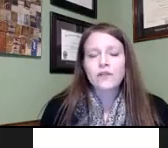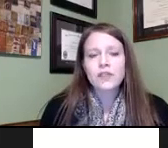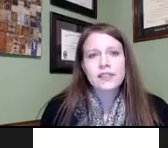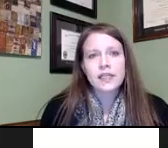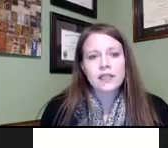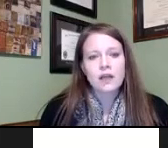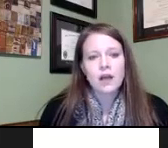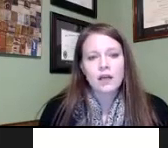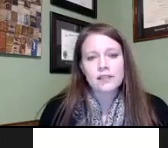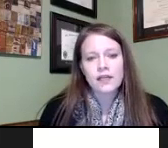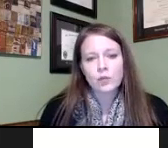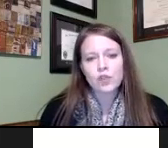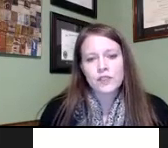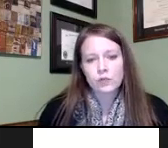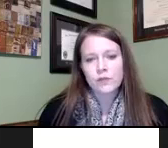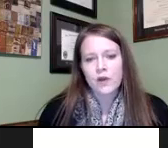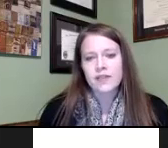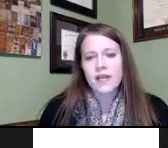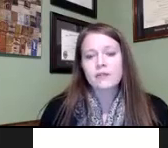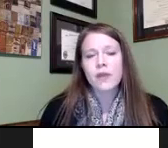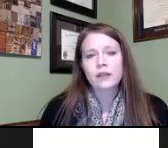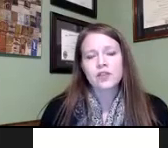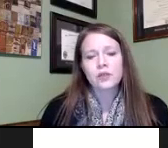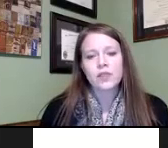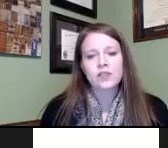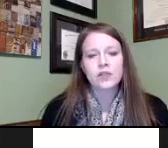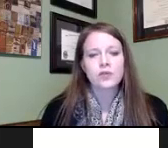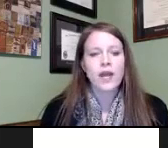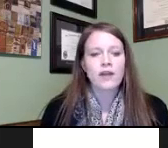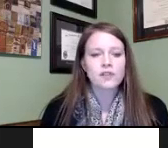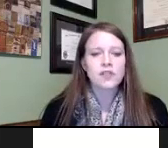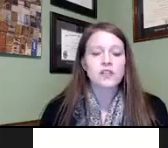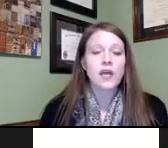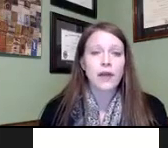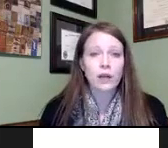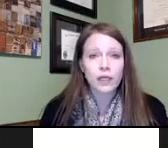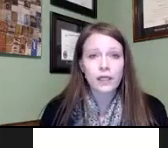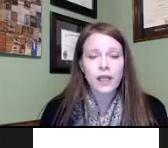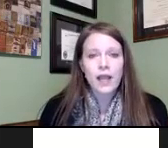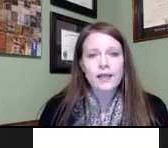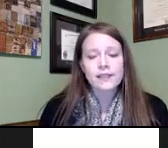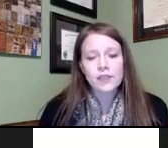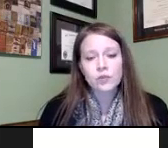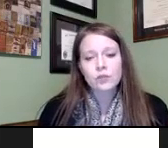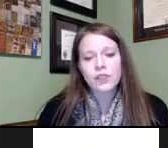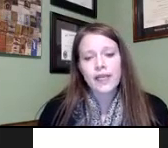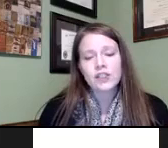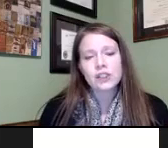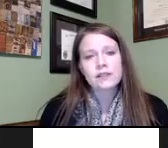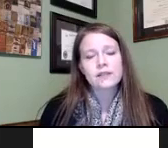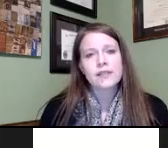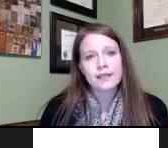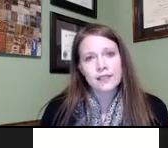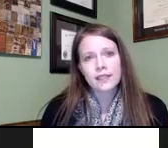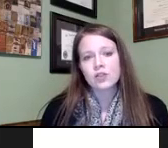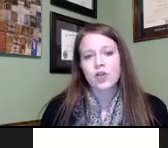the COVID-19 state of emergency response, that has meant contributing to efforts such as health equity, accessible